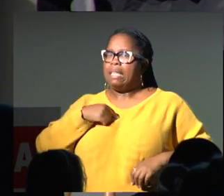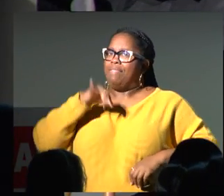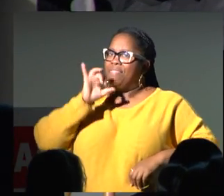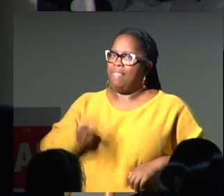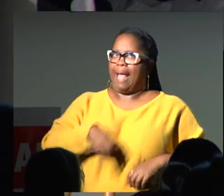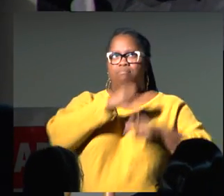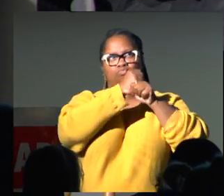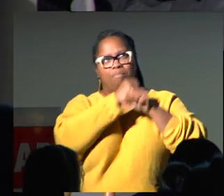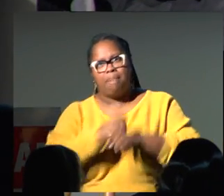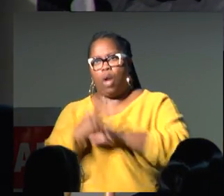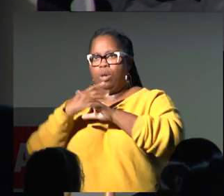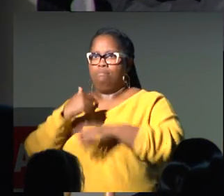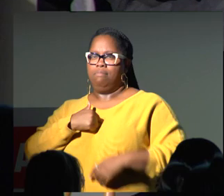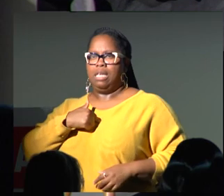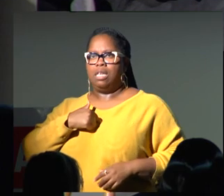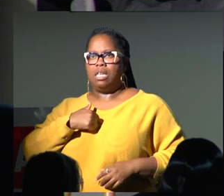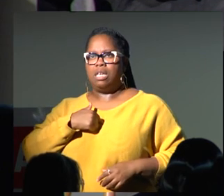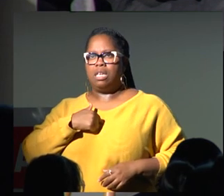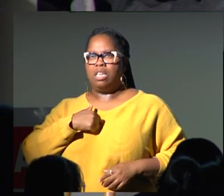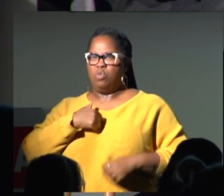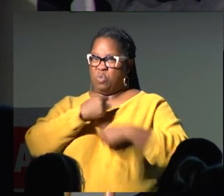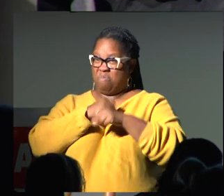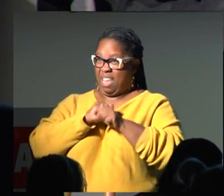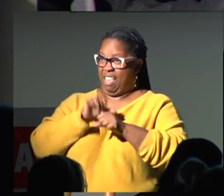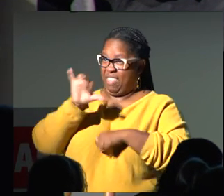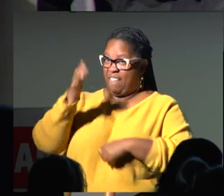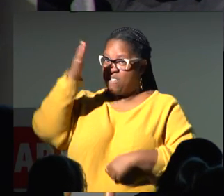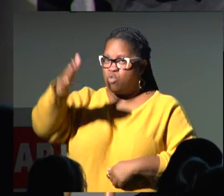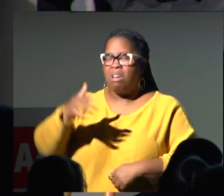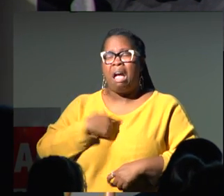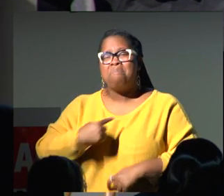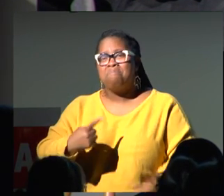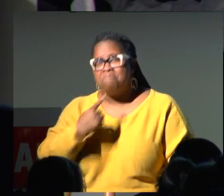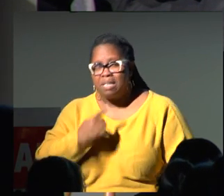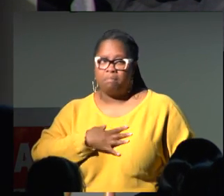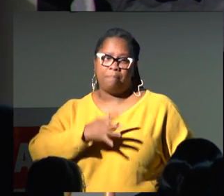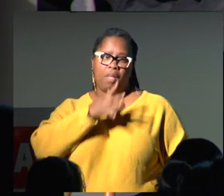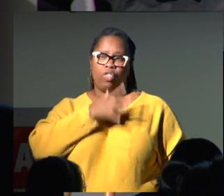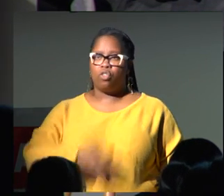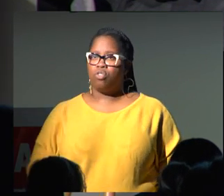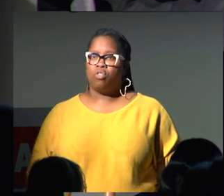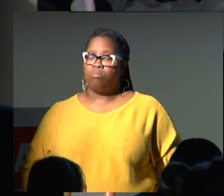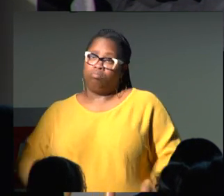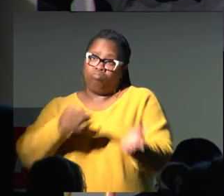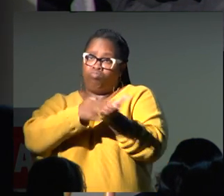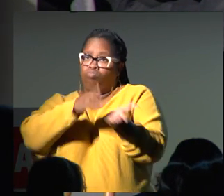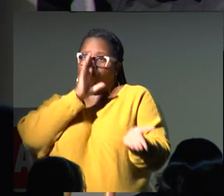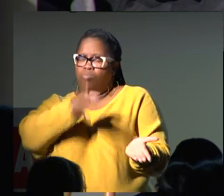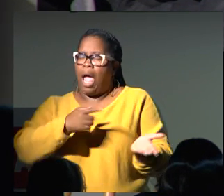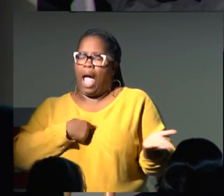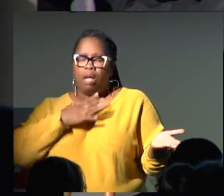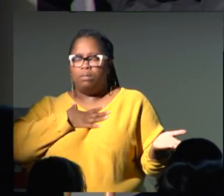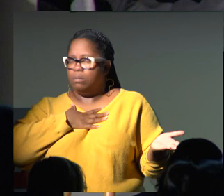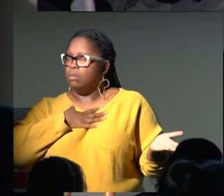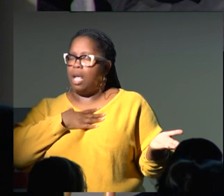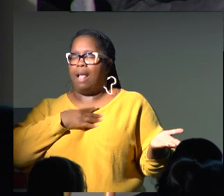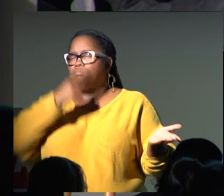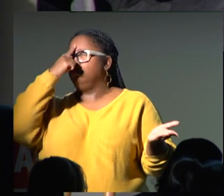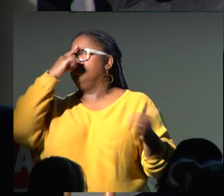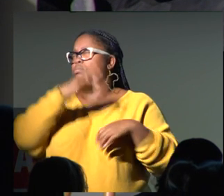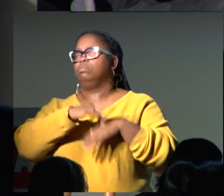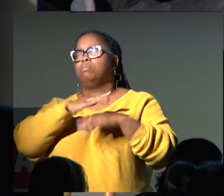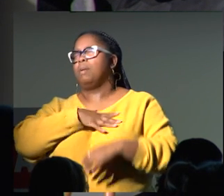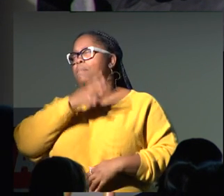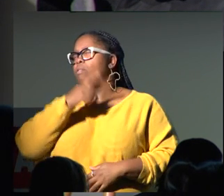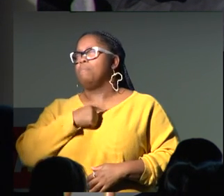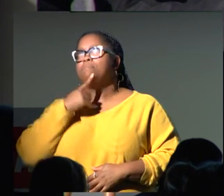me to make that work. Because I miss my mother. I'm just keeping on. I think of my mother all the time. I miss